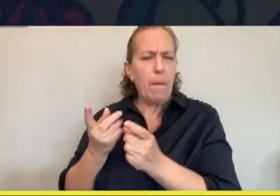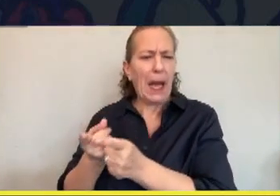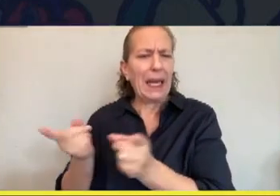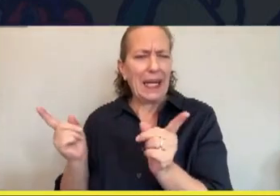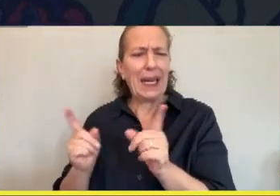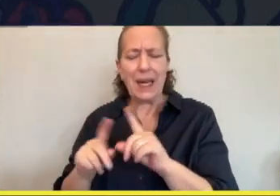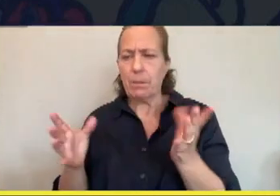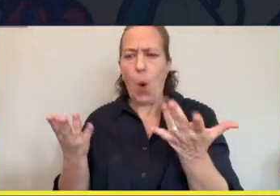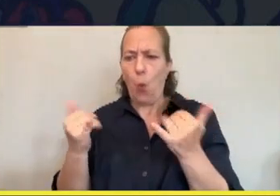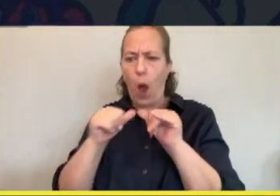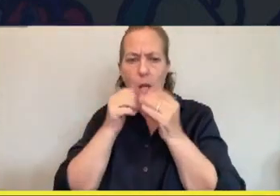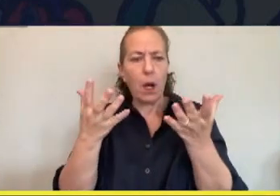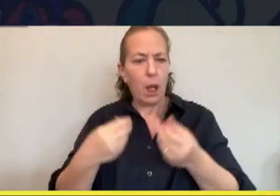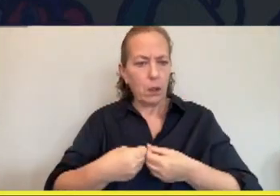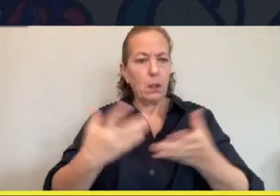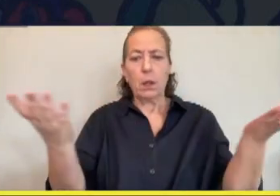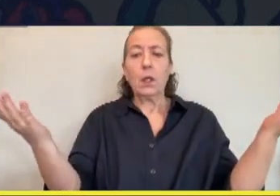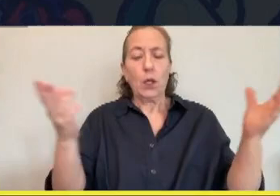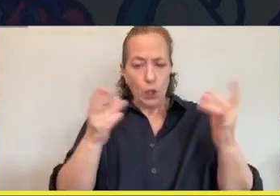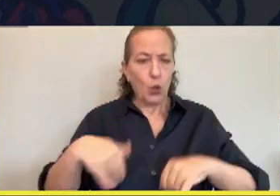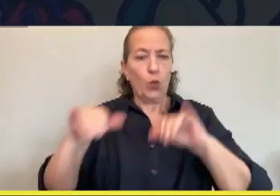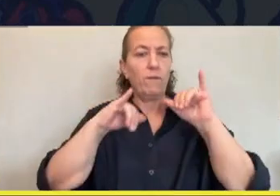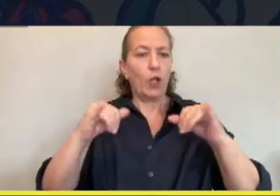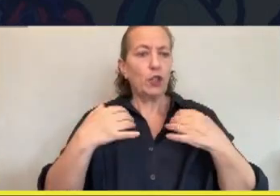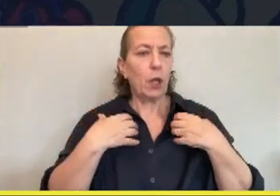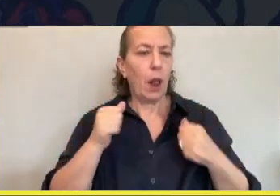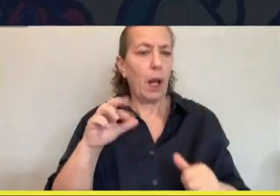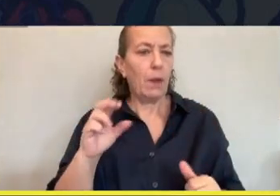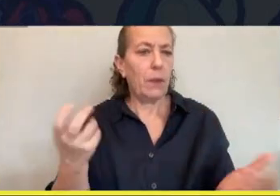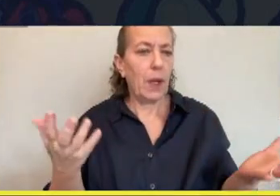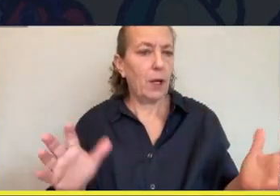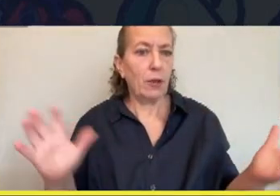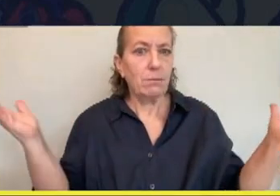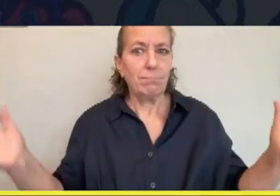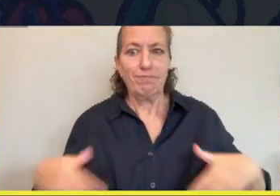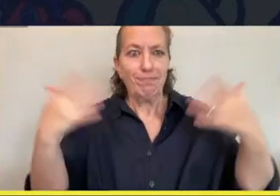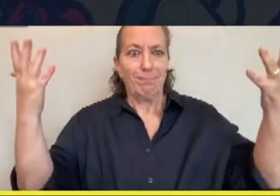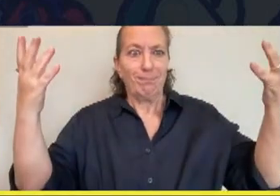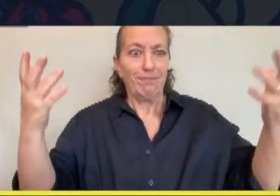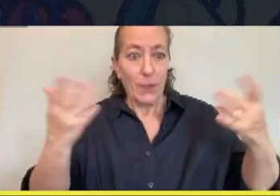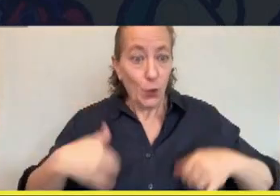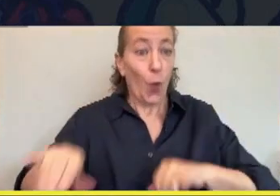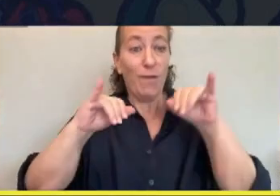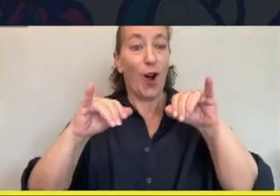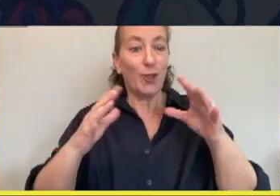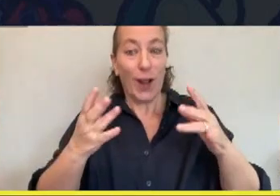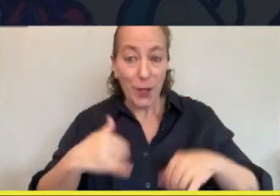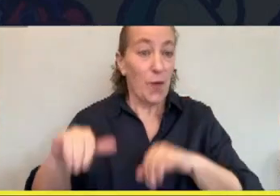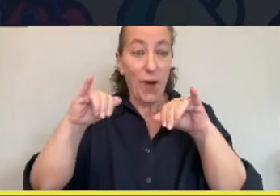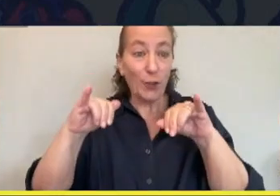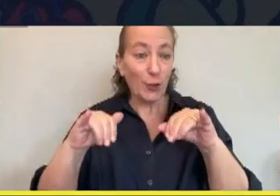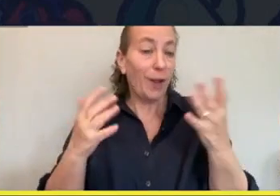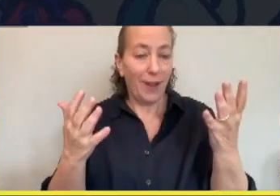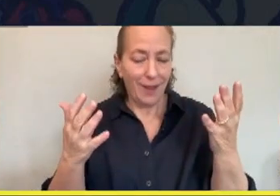universal health coverage and universal LTSS coverage, that would go a long way